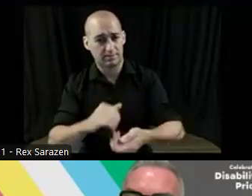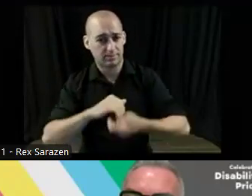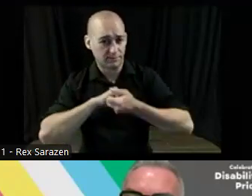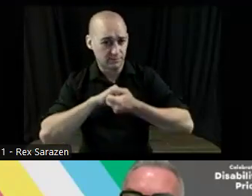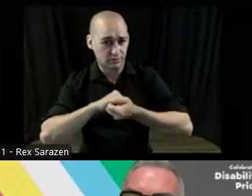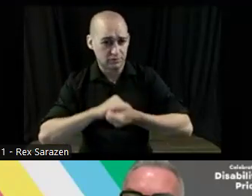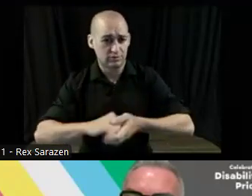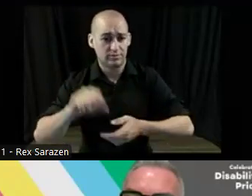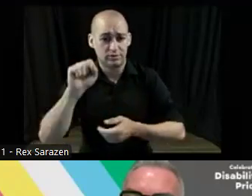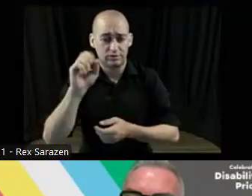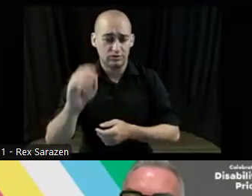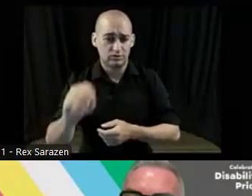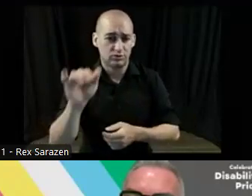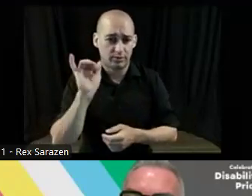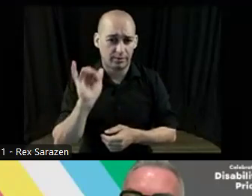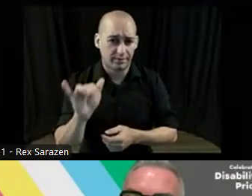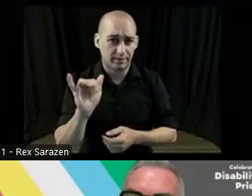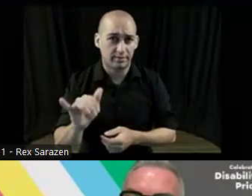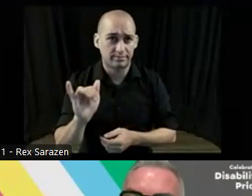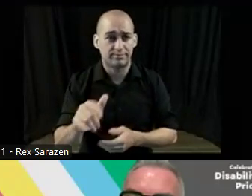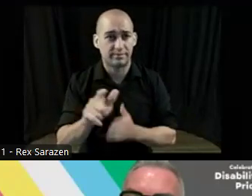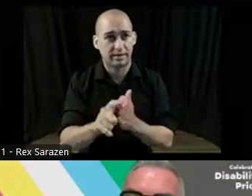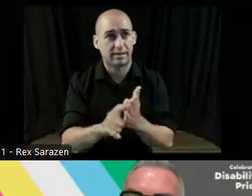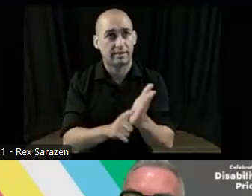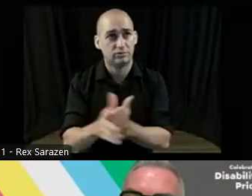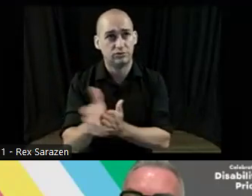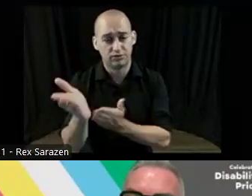so that the legal services